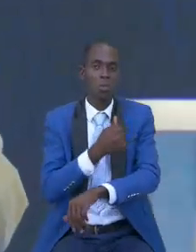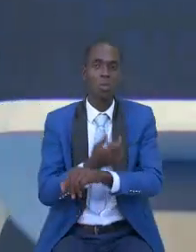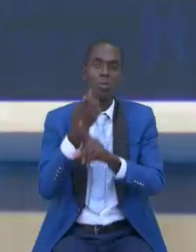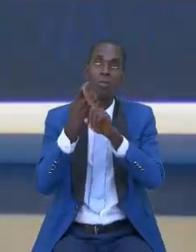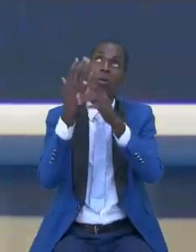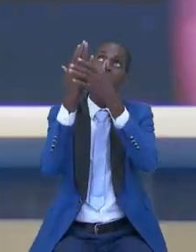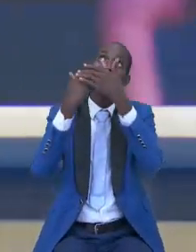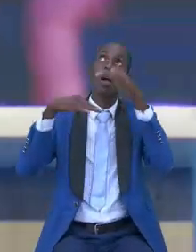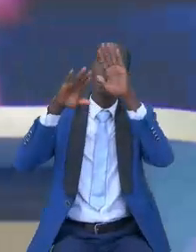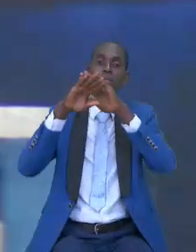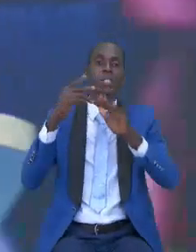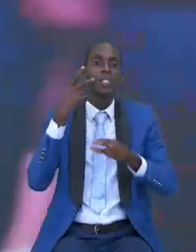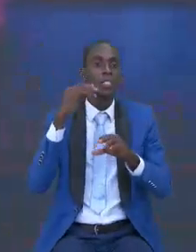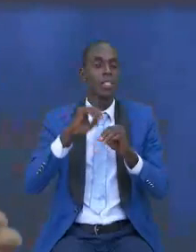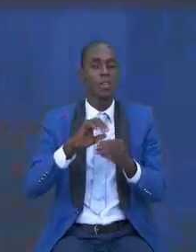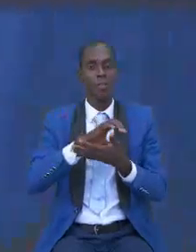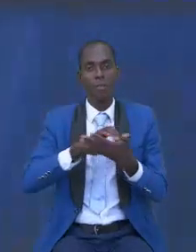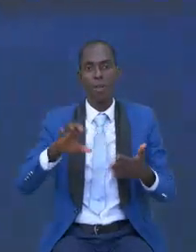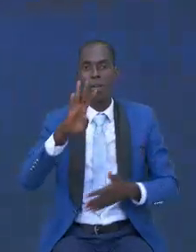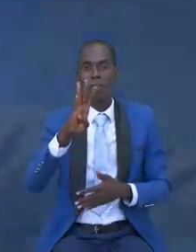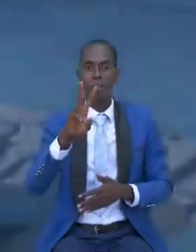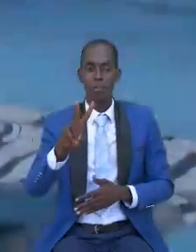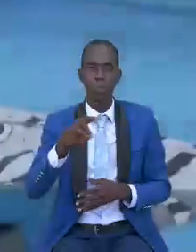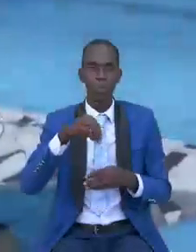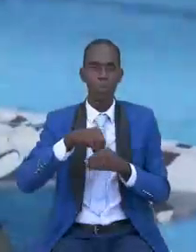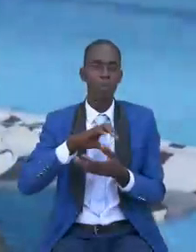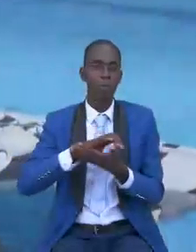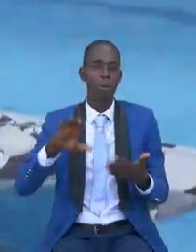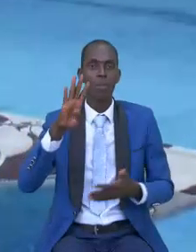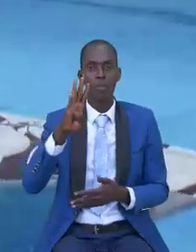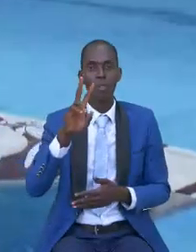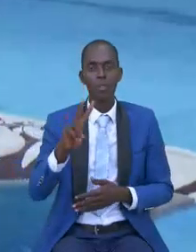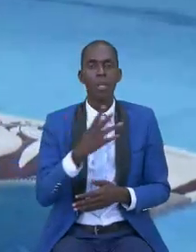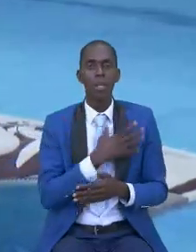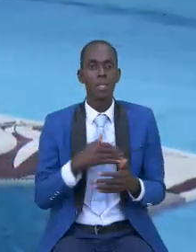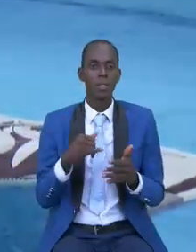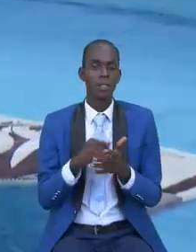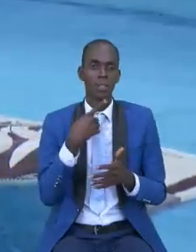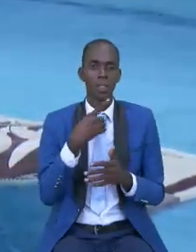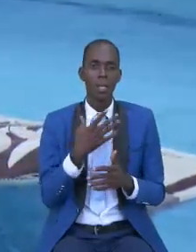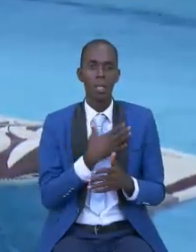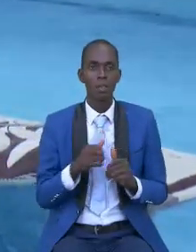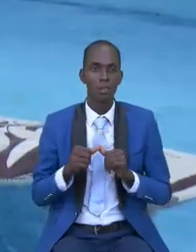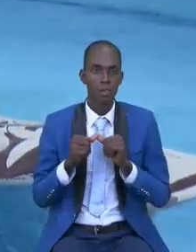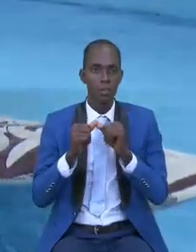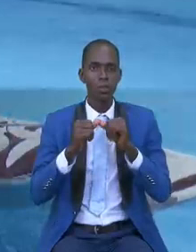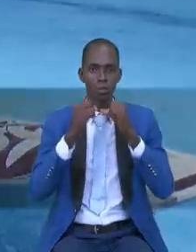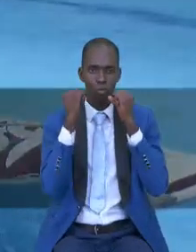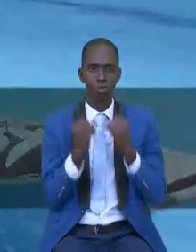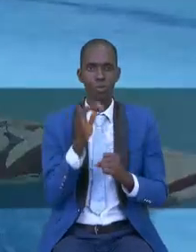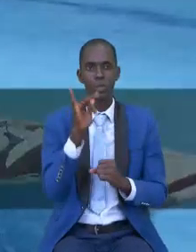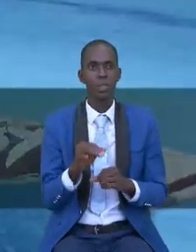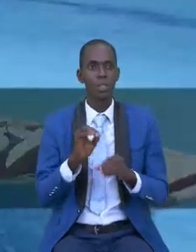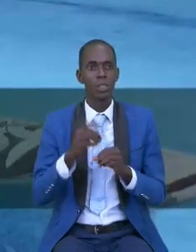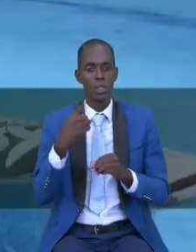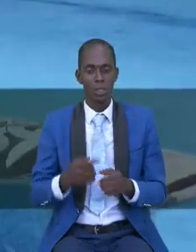heaven. Look at verse 42. In verse 42 it says, and they continued steadfastly in the apostles'